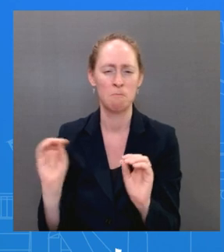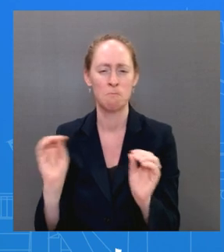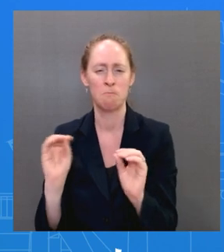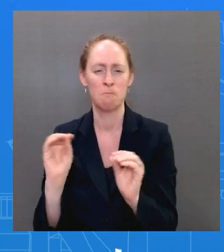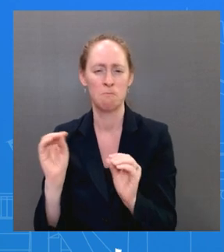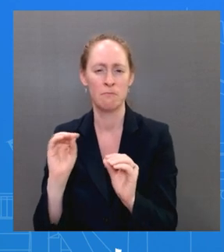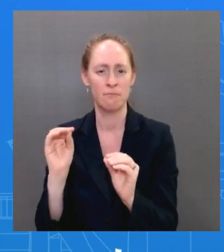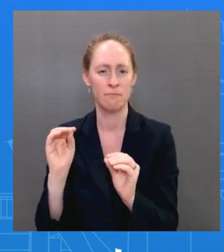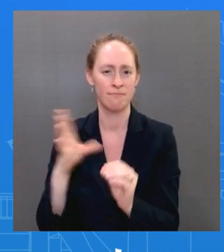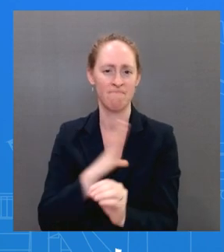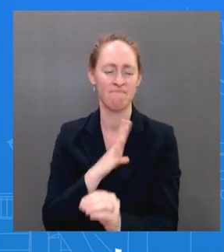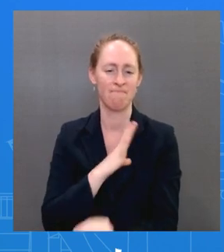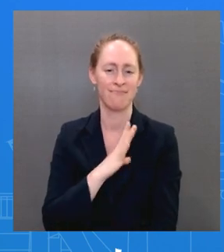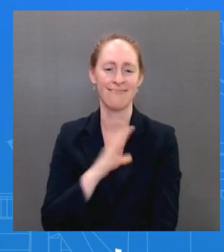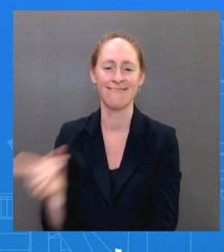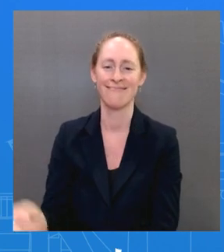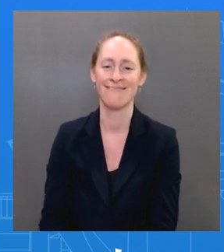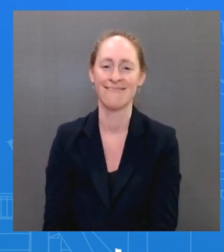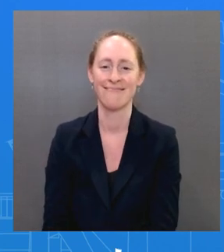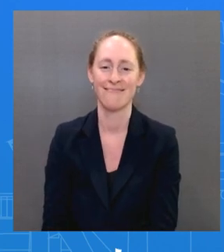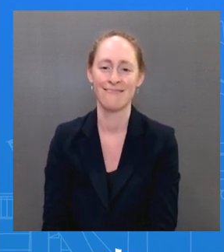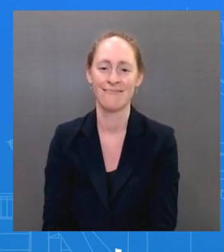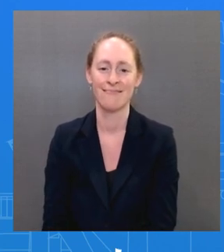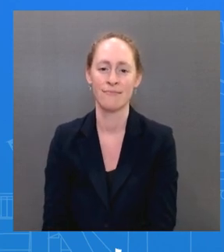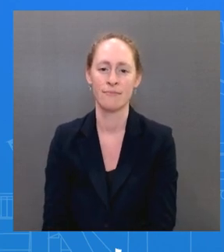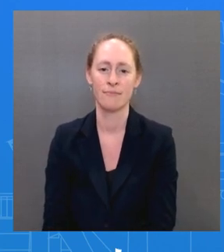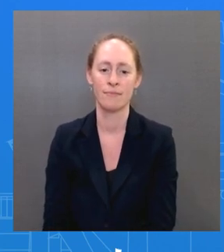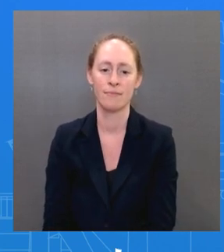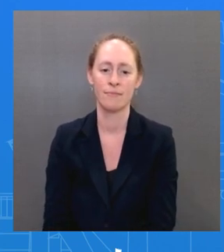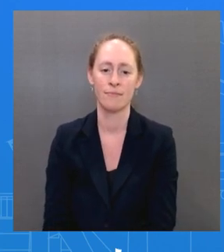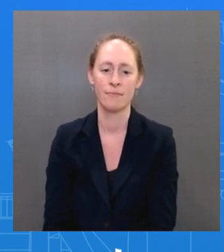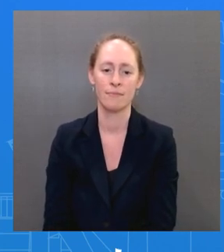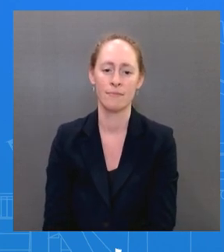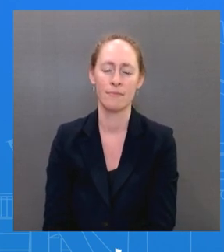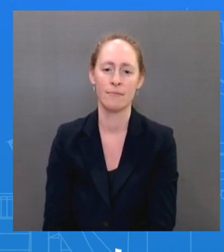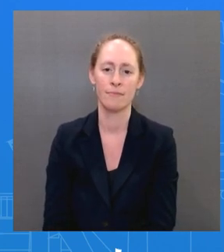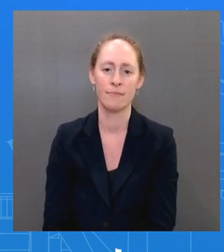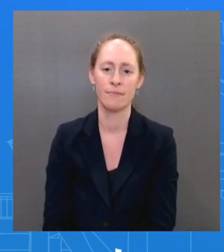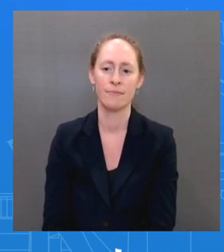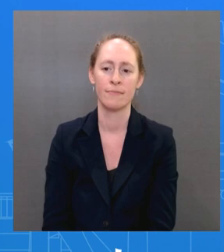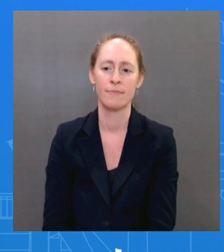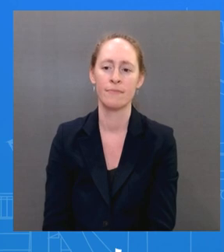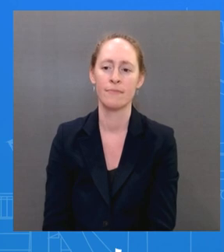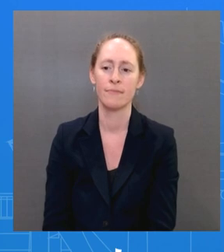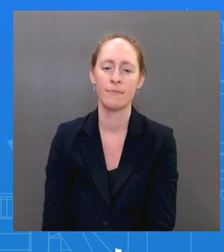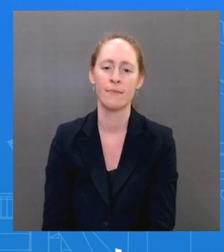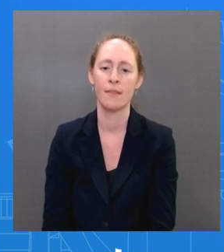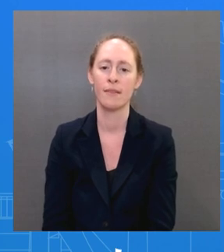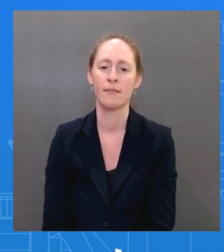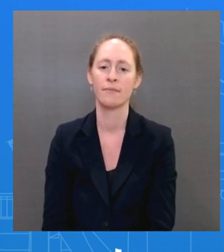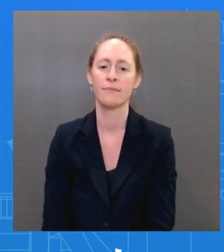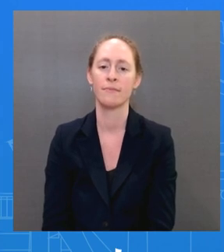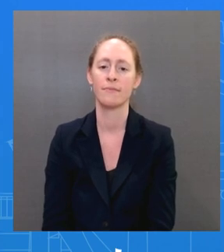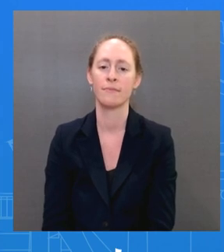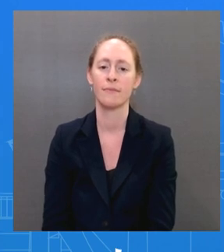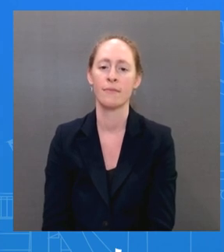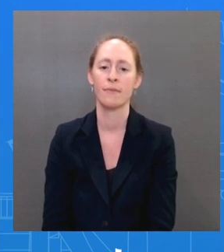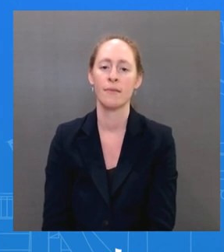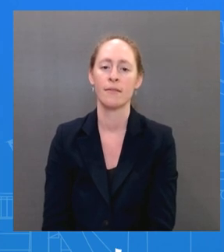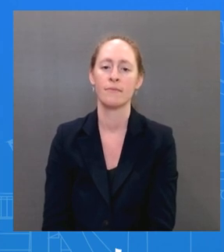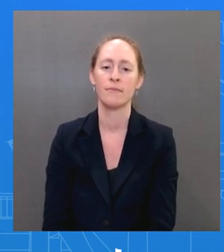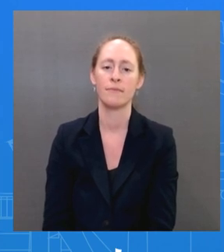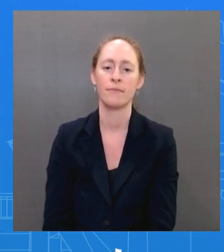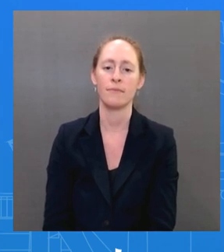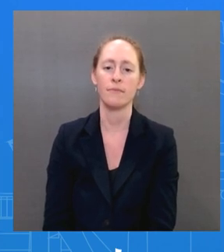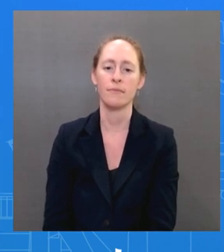and getting tested. Just one more follow-up. And when do you expect that you will have identified which variant has infected the president? It's a very good question. As